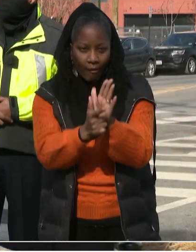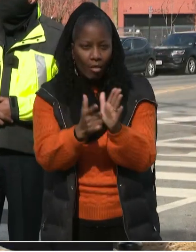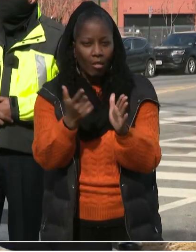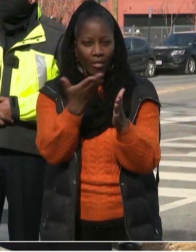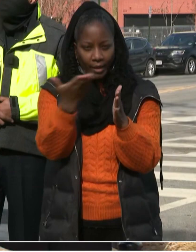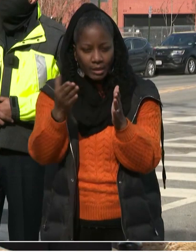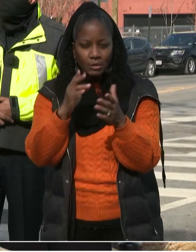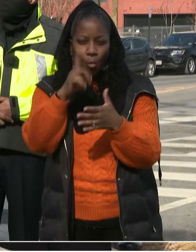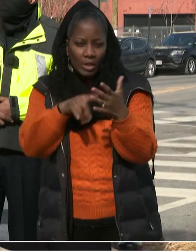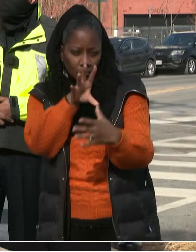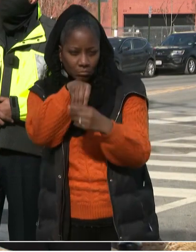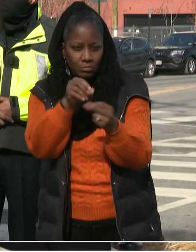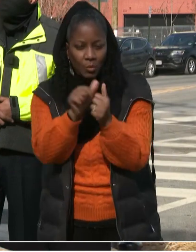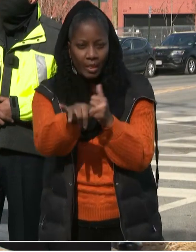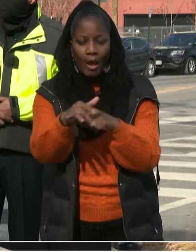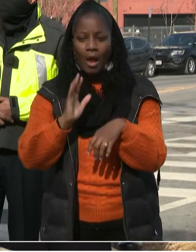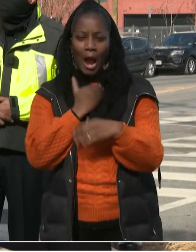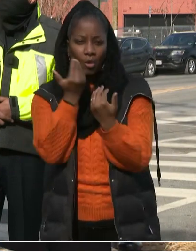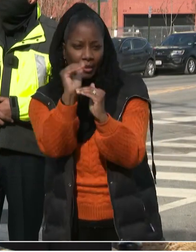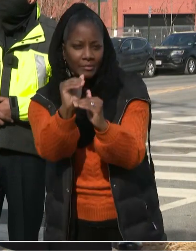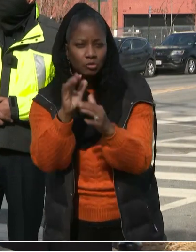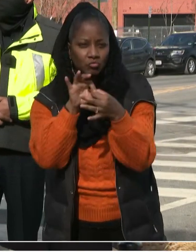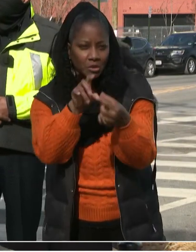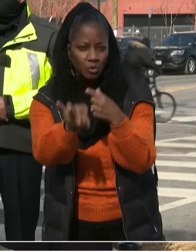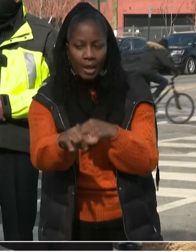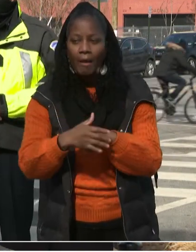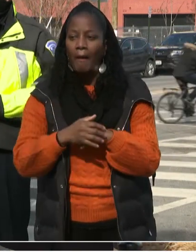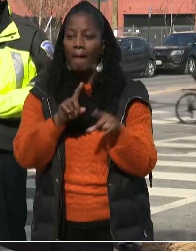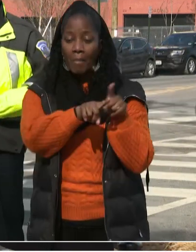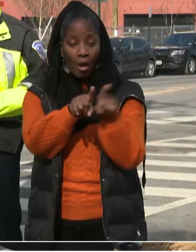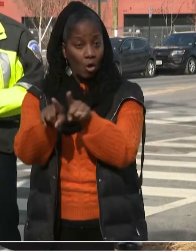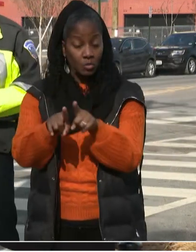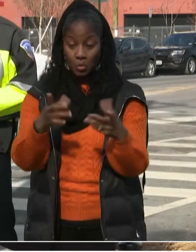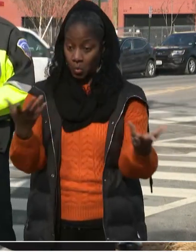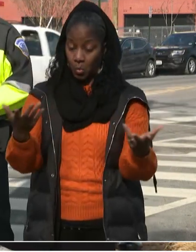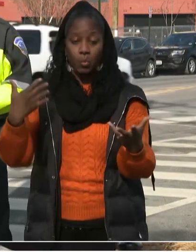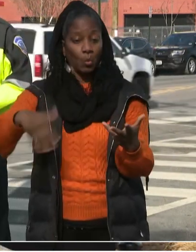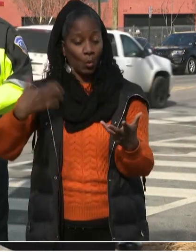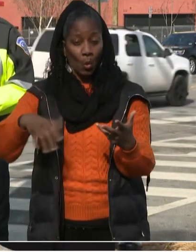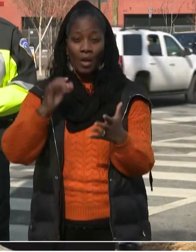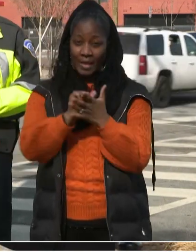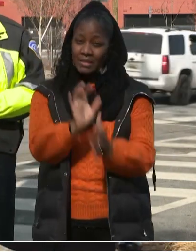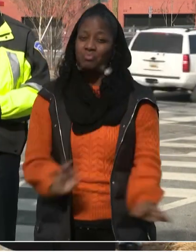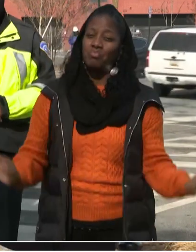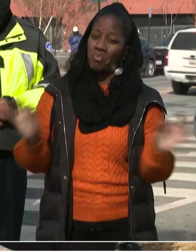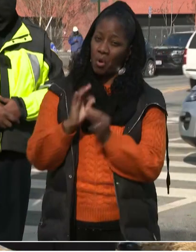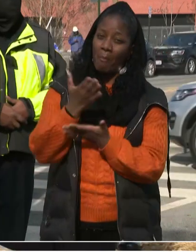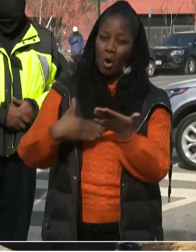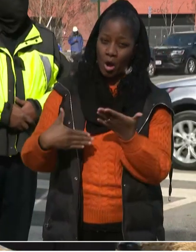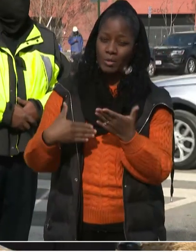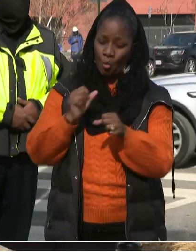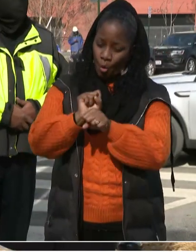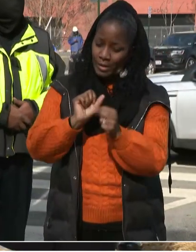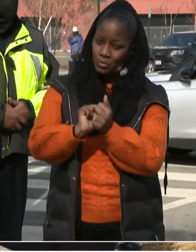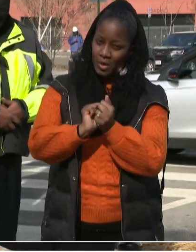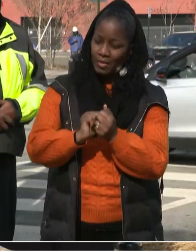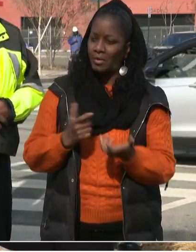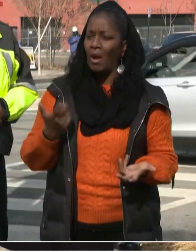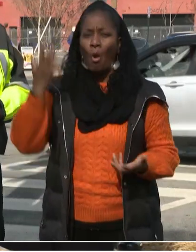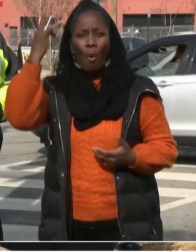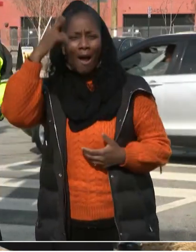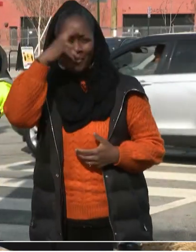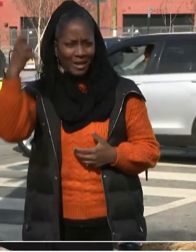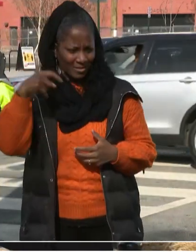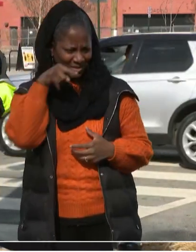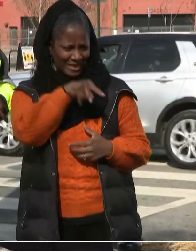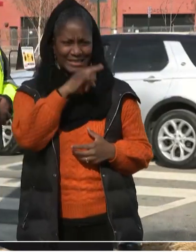that entails or what our limitations may be. But that is an important part of this, because the kids are going back and